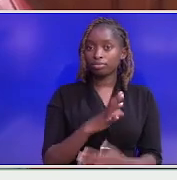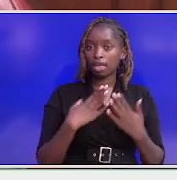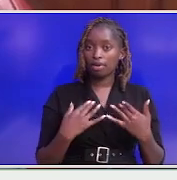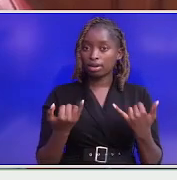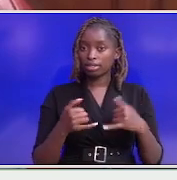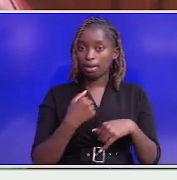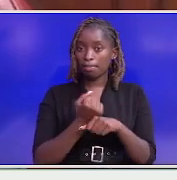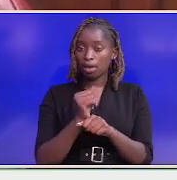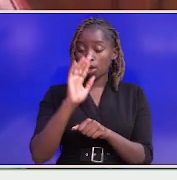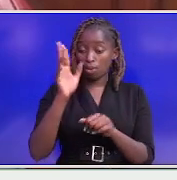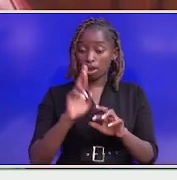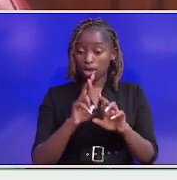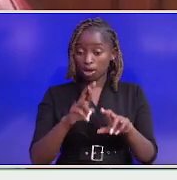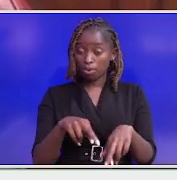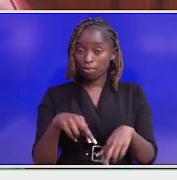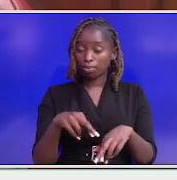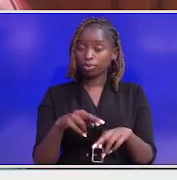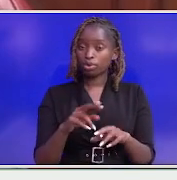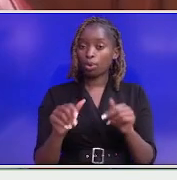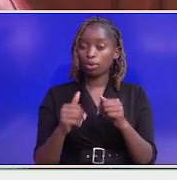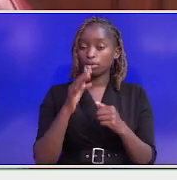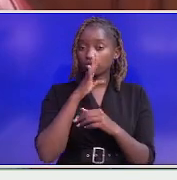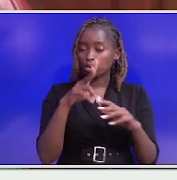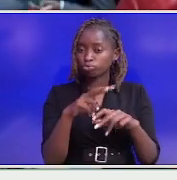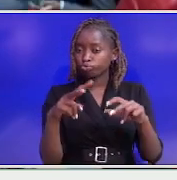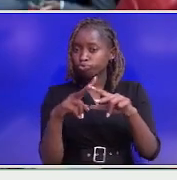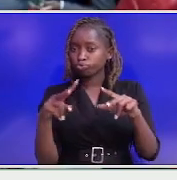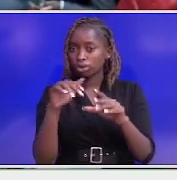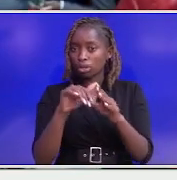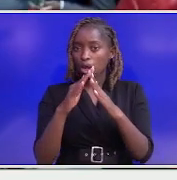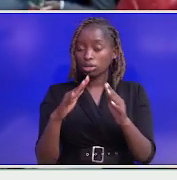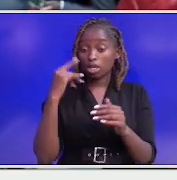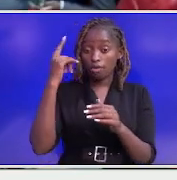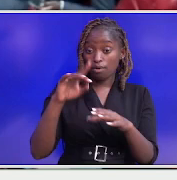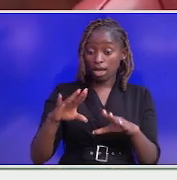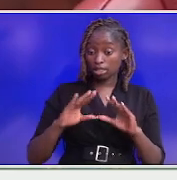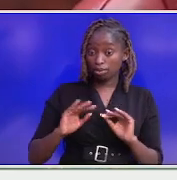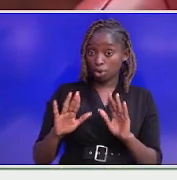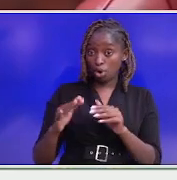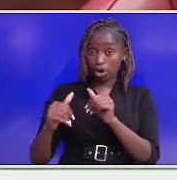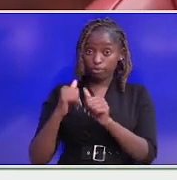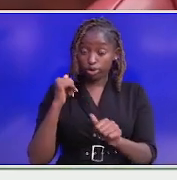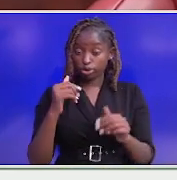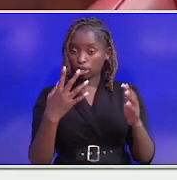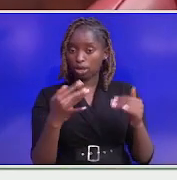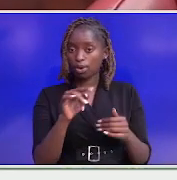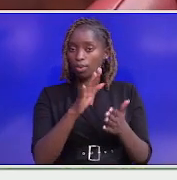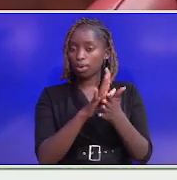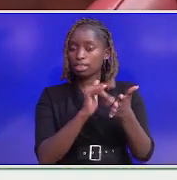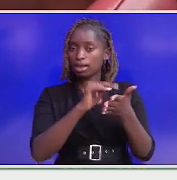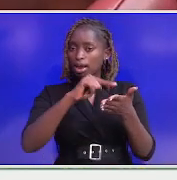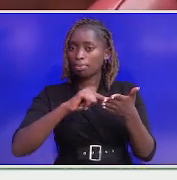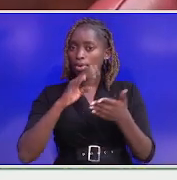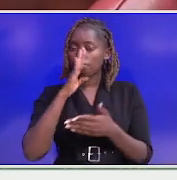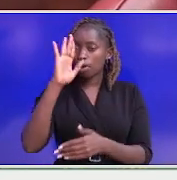report which will be tabled on the floor of the House for adoption or rejection. If approved, this cabinet will be a broad-based